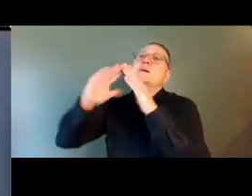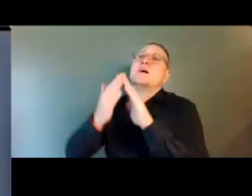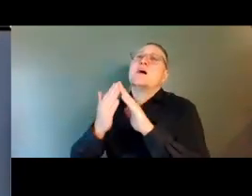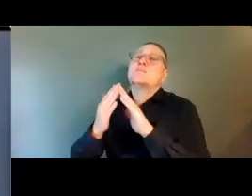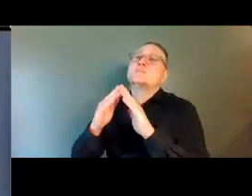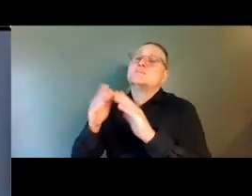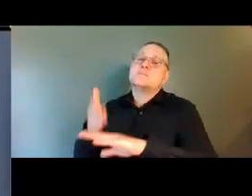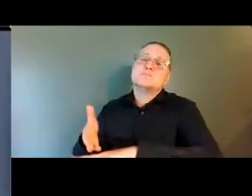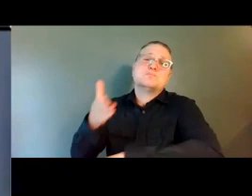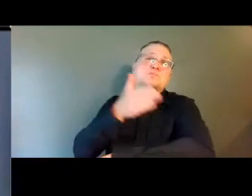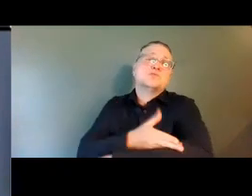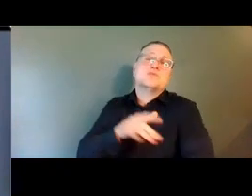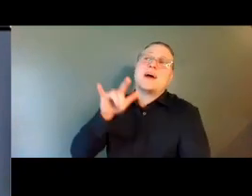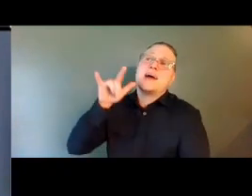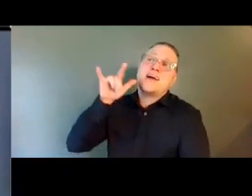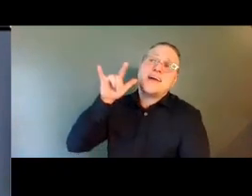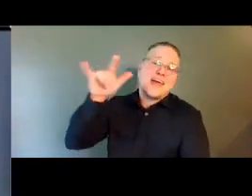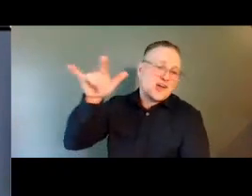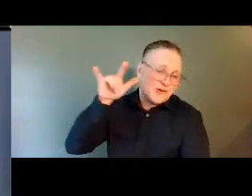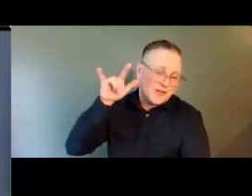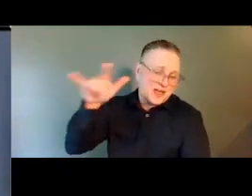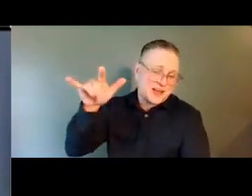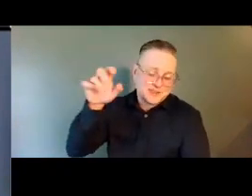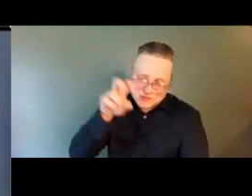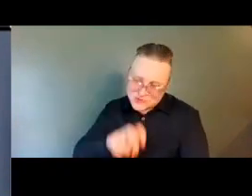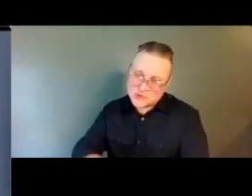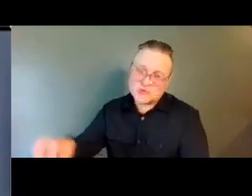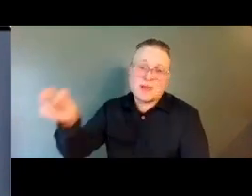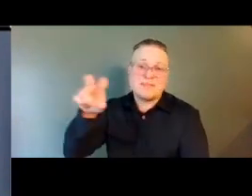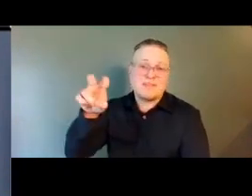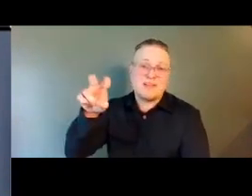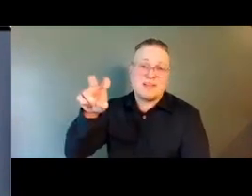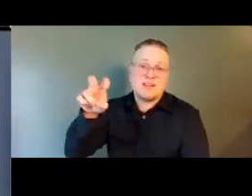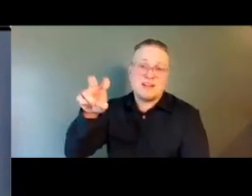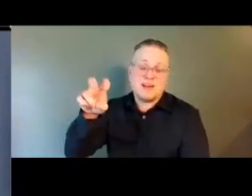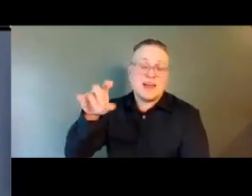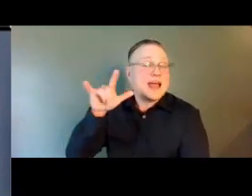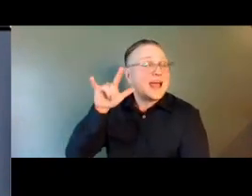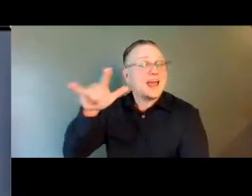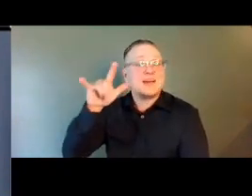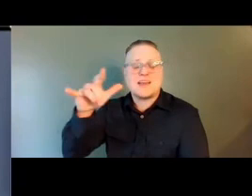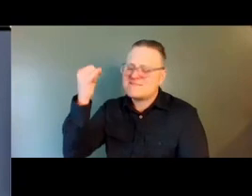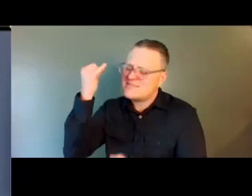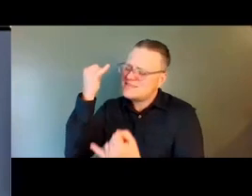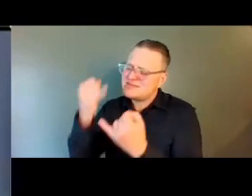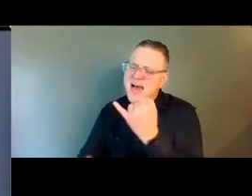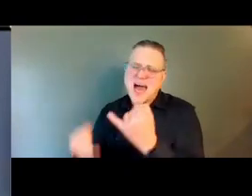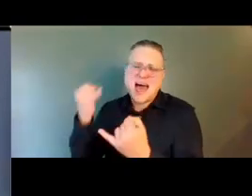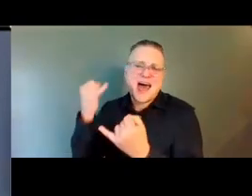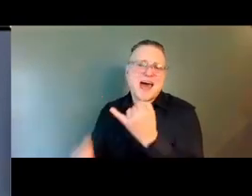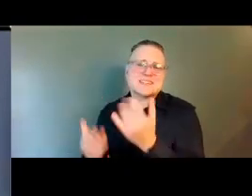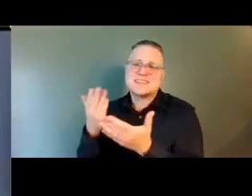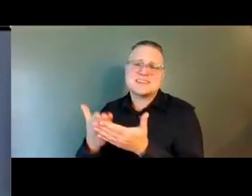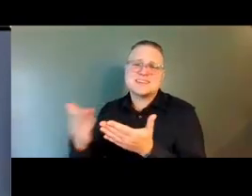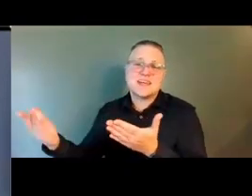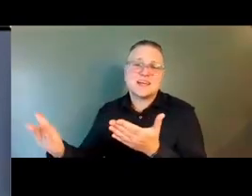I think it's the one uncharted territory. Buses finally had to get lifts, even though they fought against it, to get